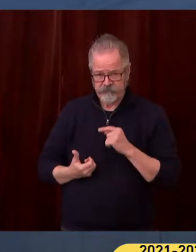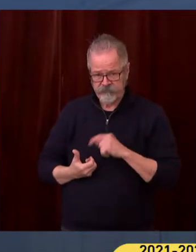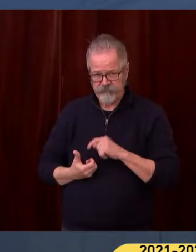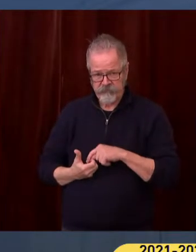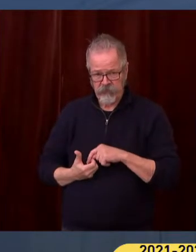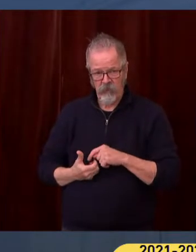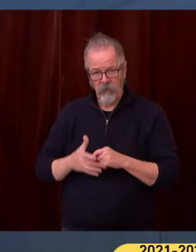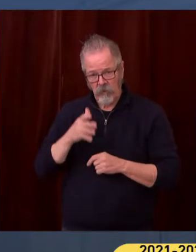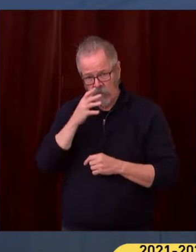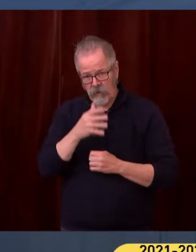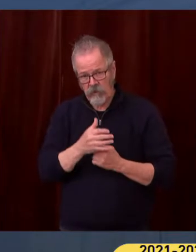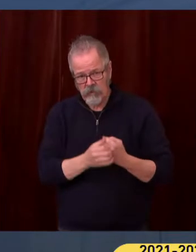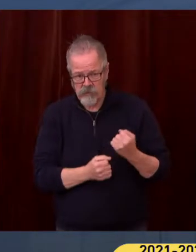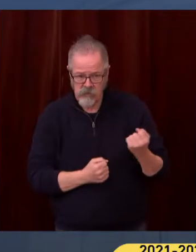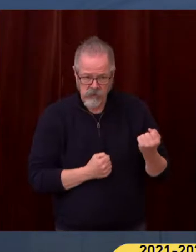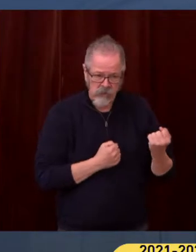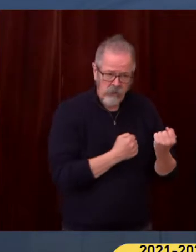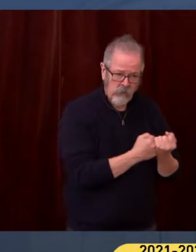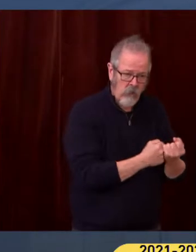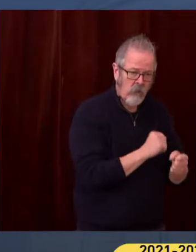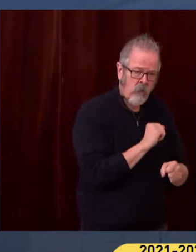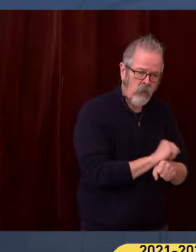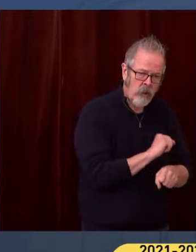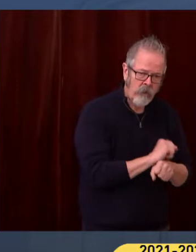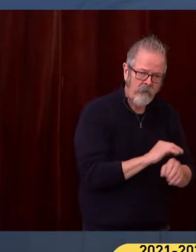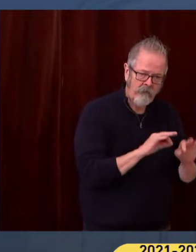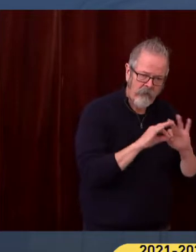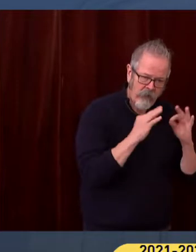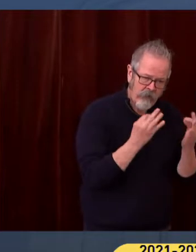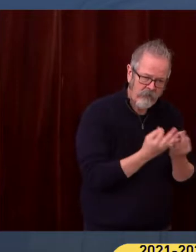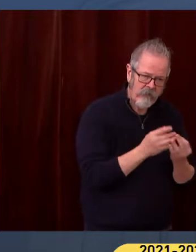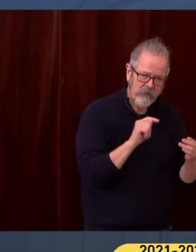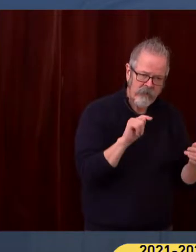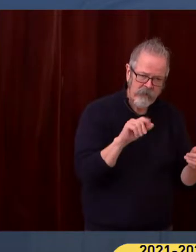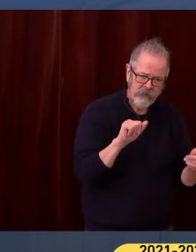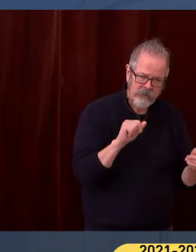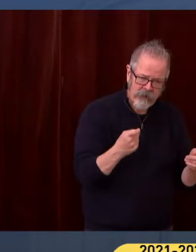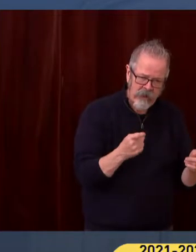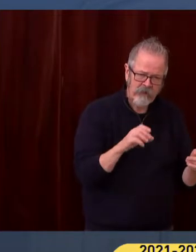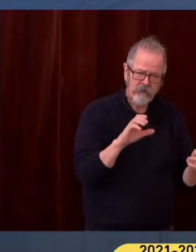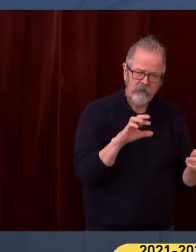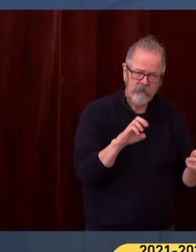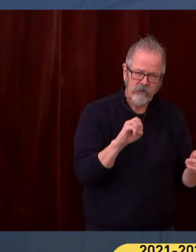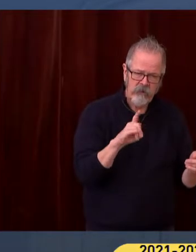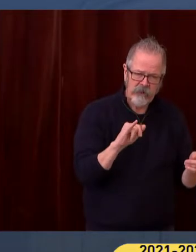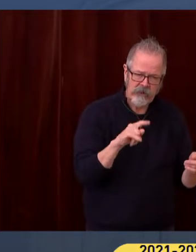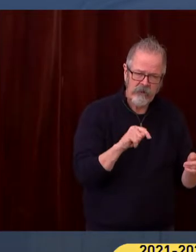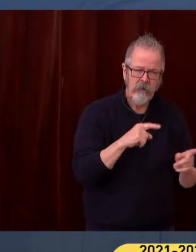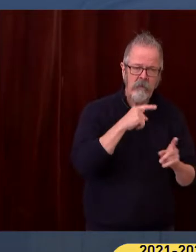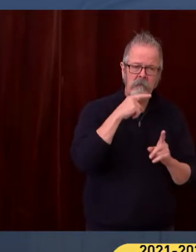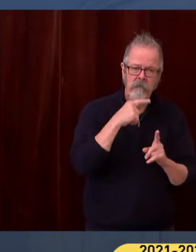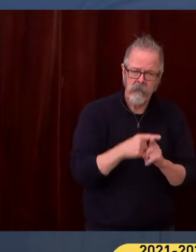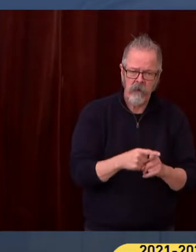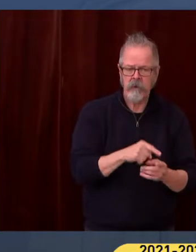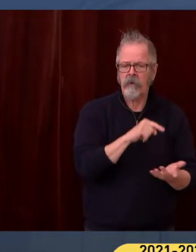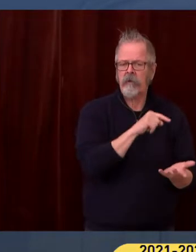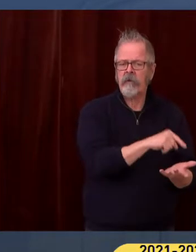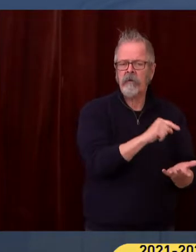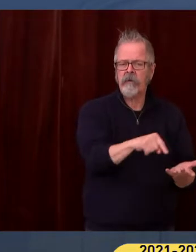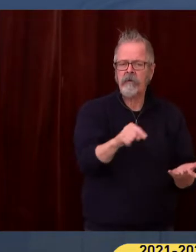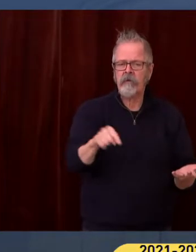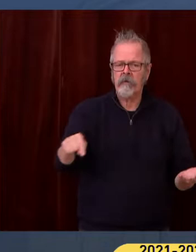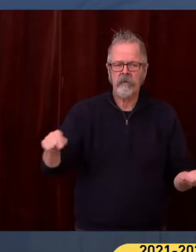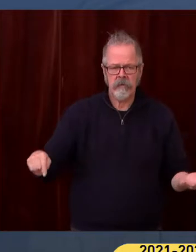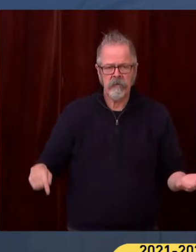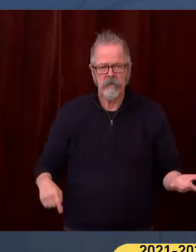families tax credit. So there is a portion that go for multiple buckets that are for